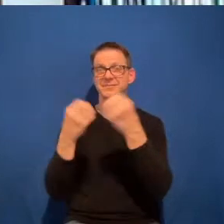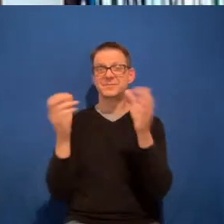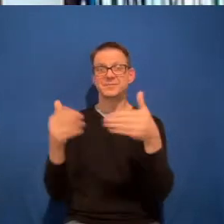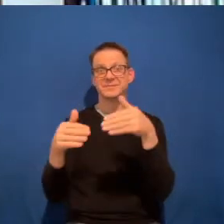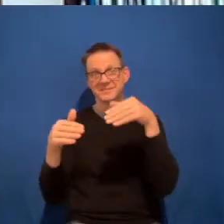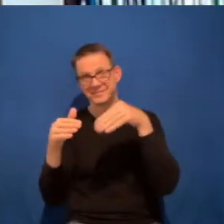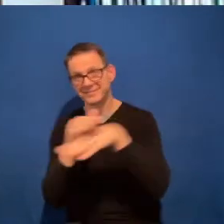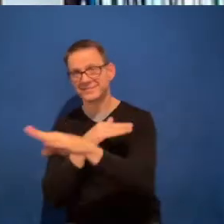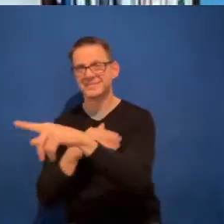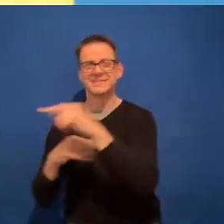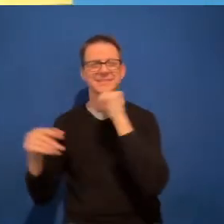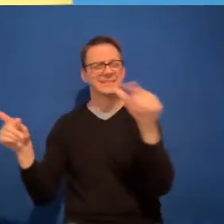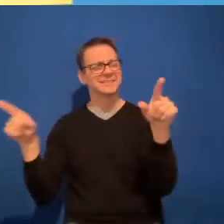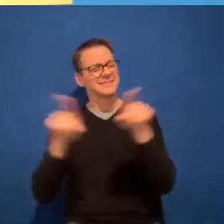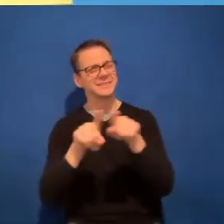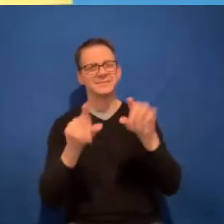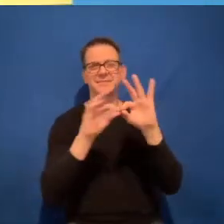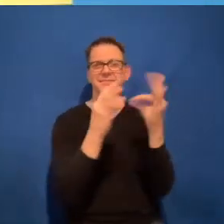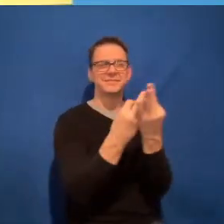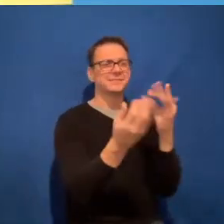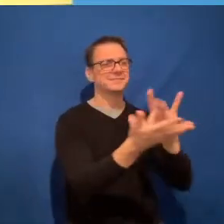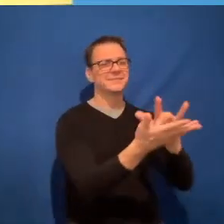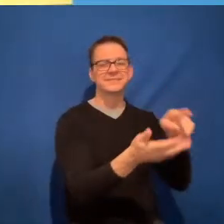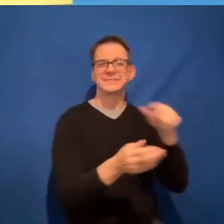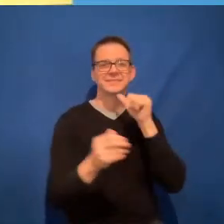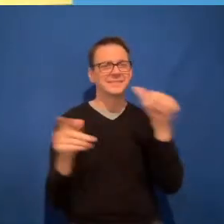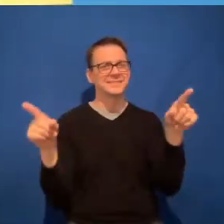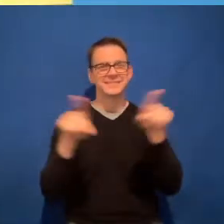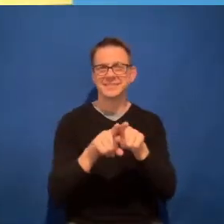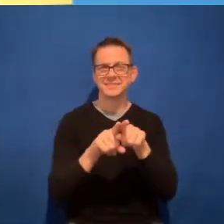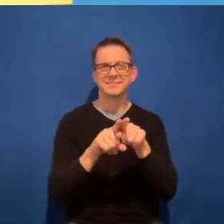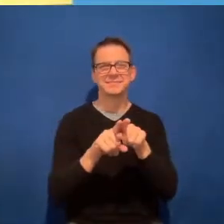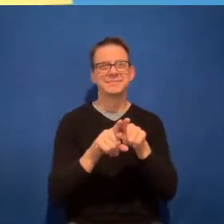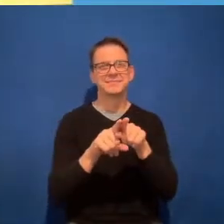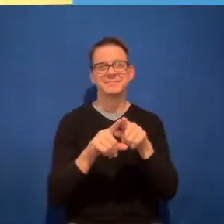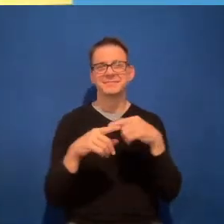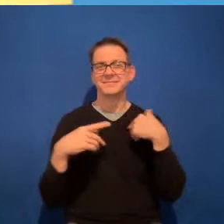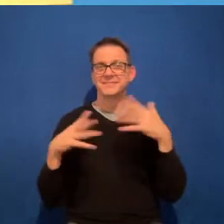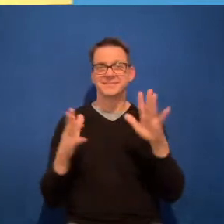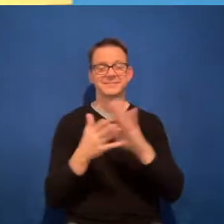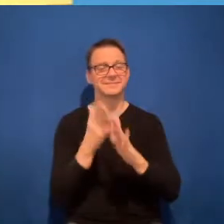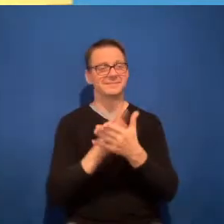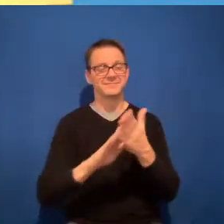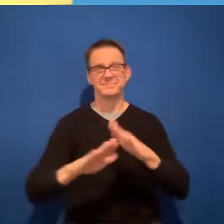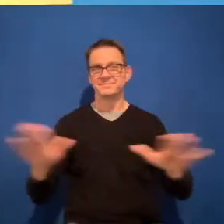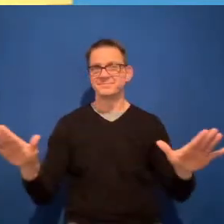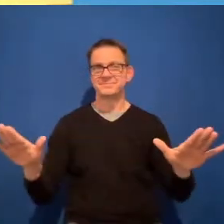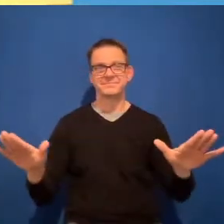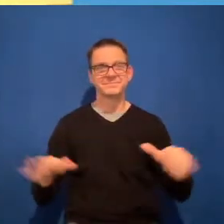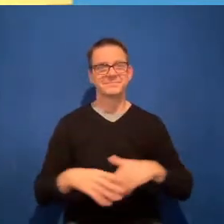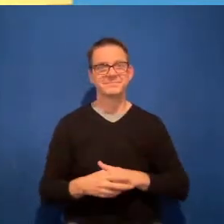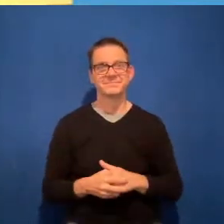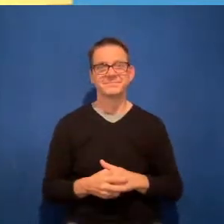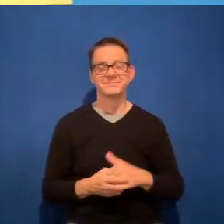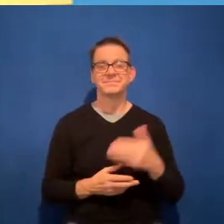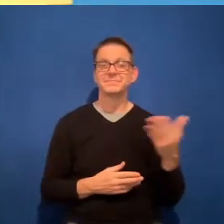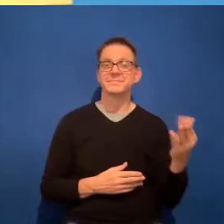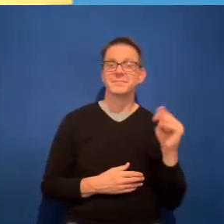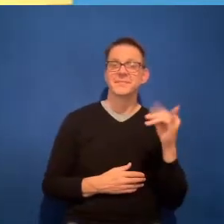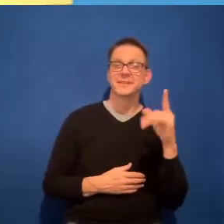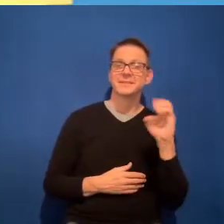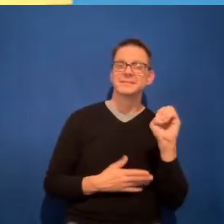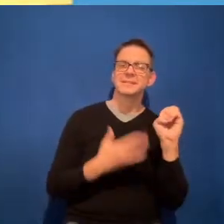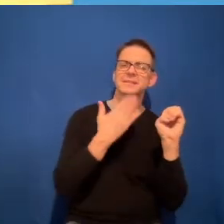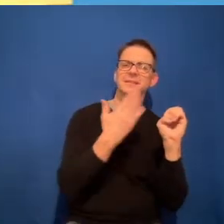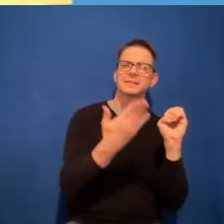So I'll just finish up with that. Thank you all so very much for joining us.